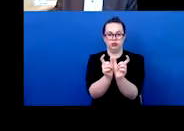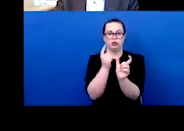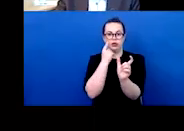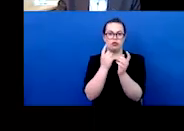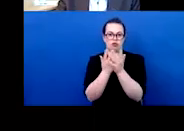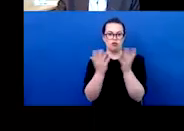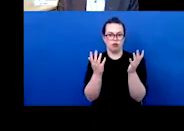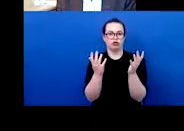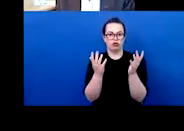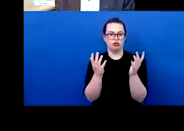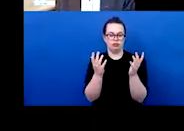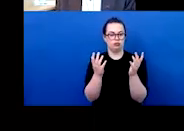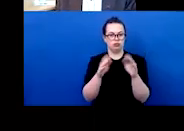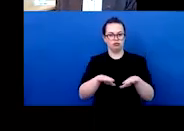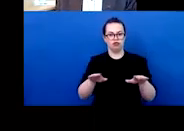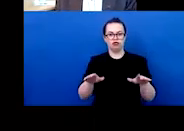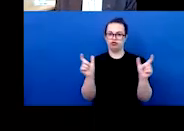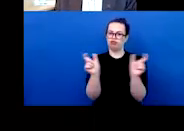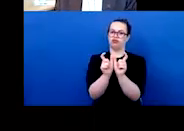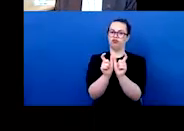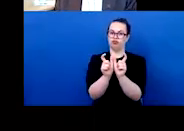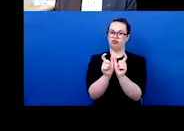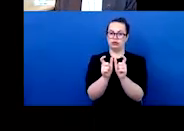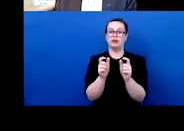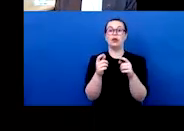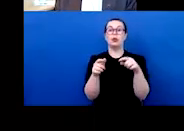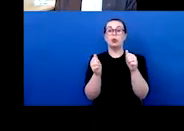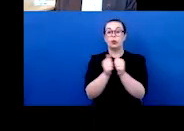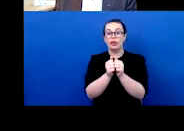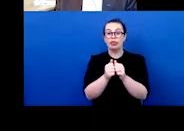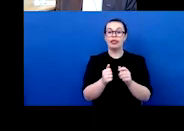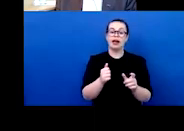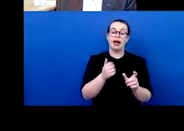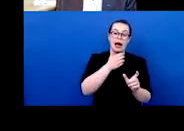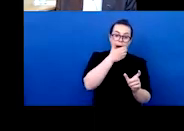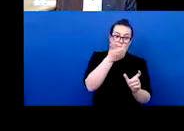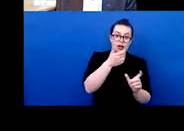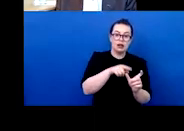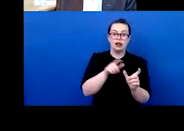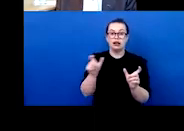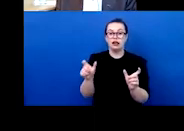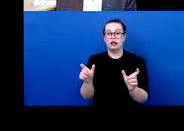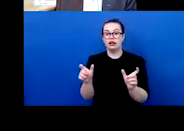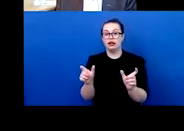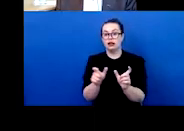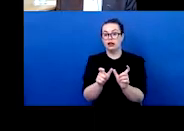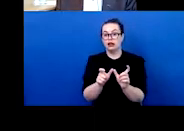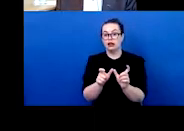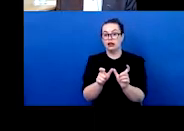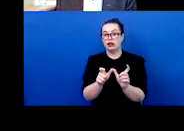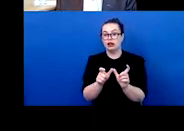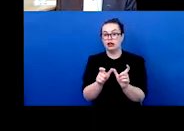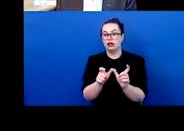Incongruent combinations would be blå and äpple, blue and apple, and drikke and äpple, drink and apple for